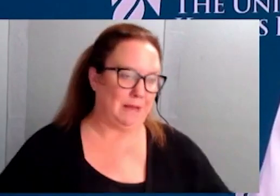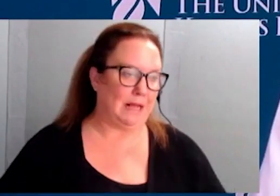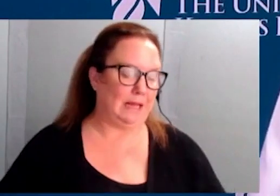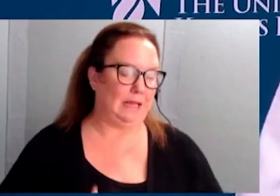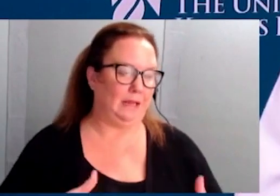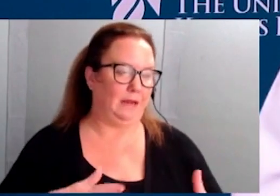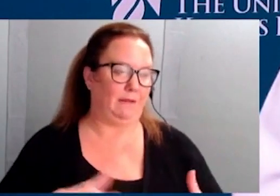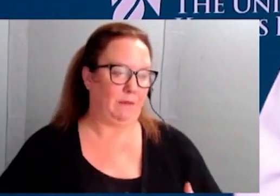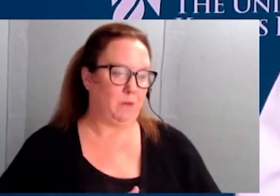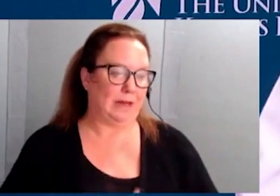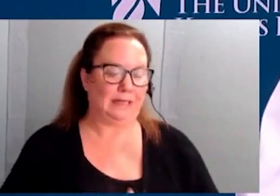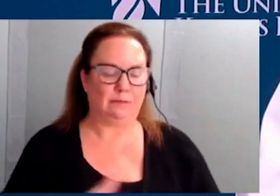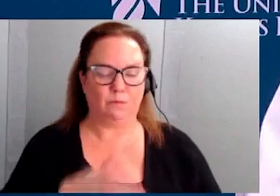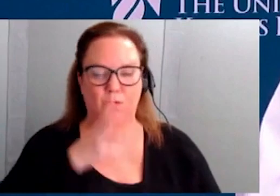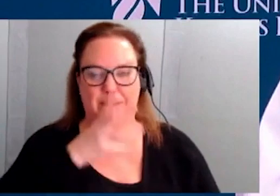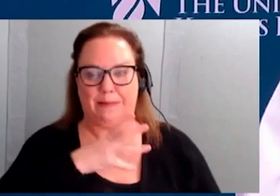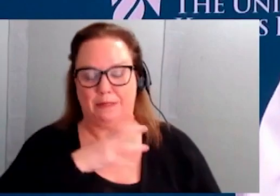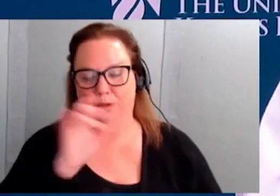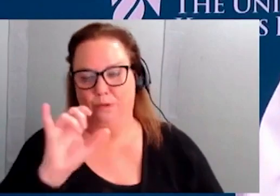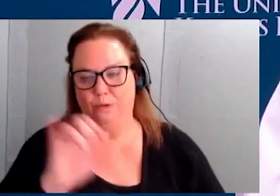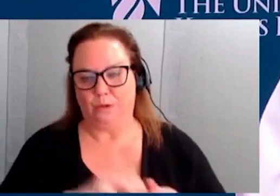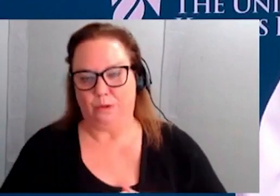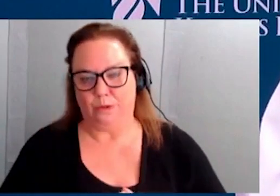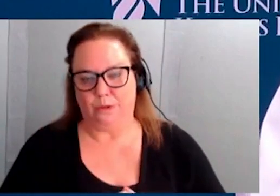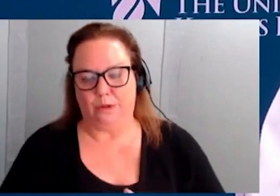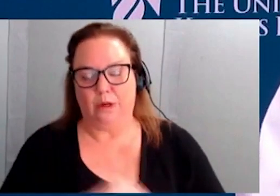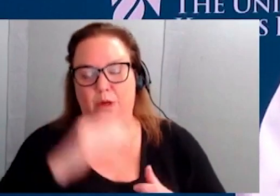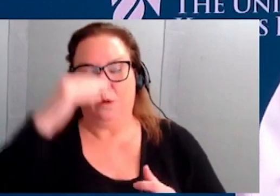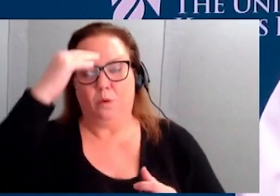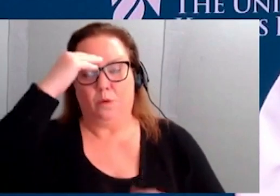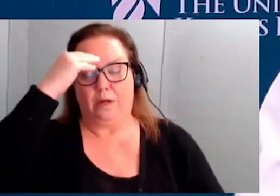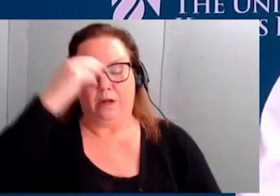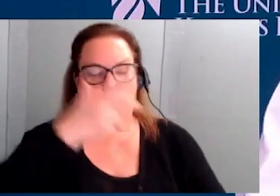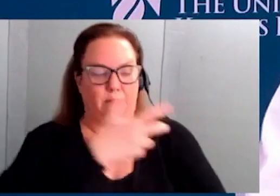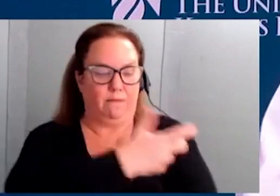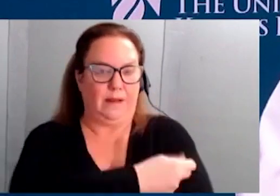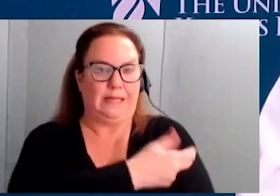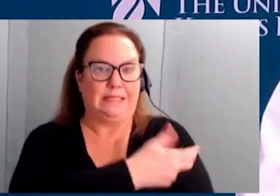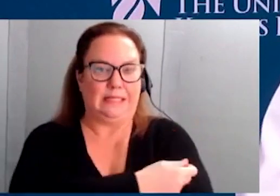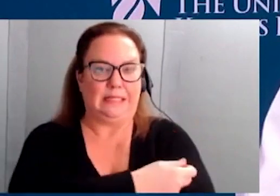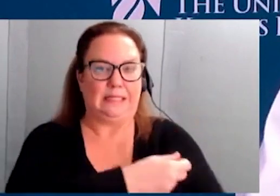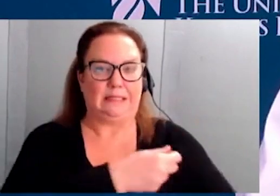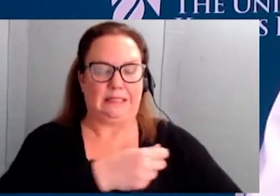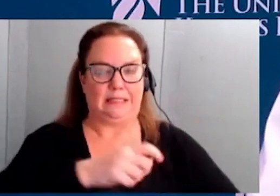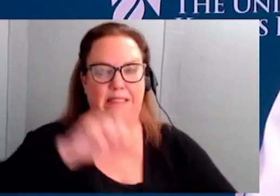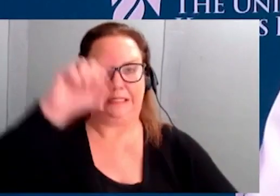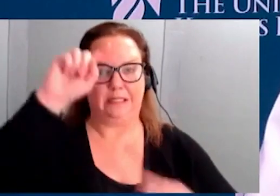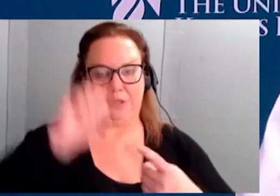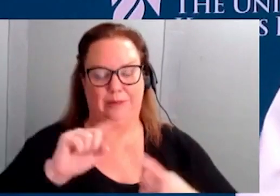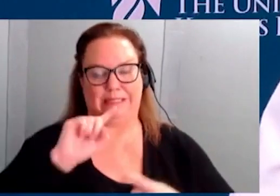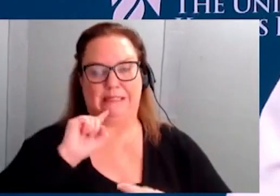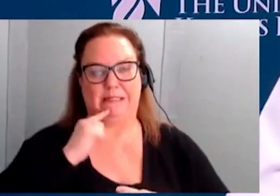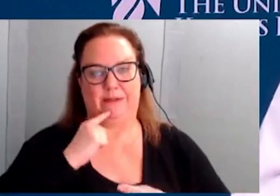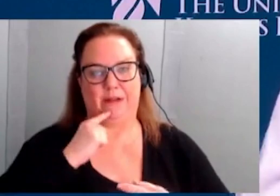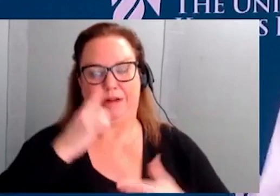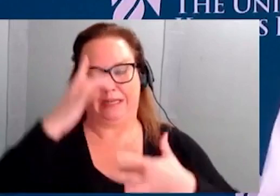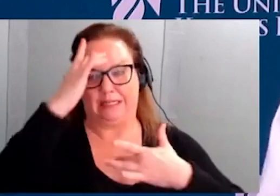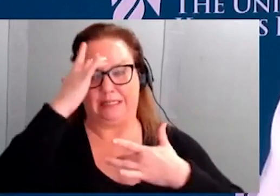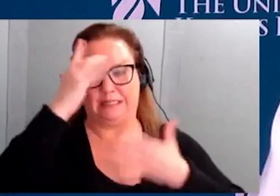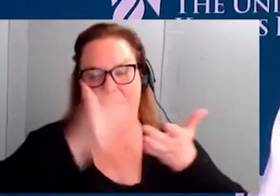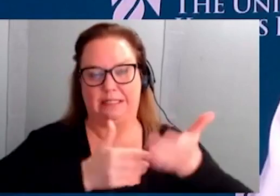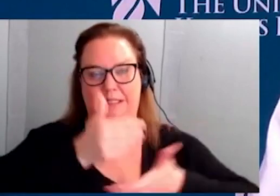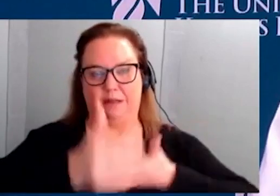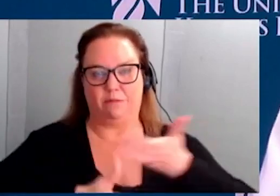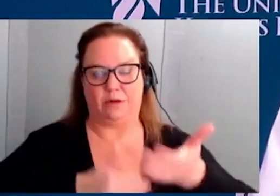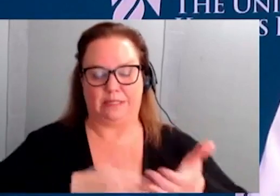So again, we know that vaccines decrease the severity of the disease process in